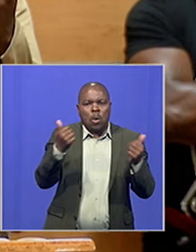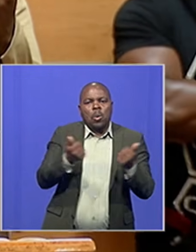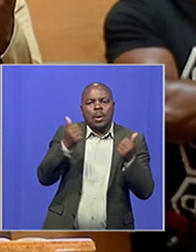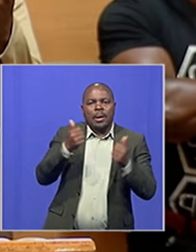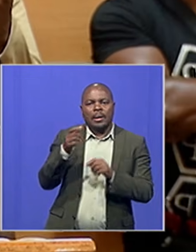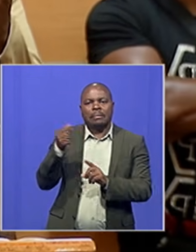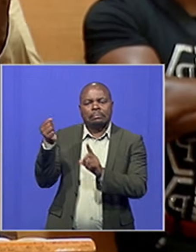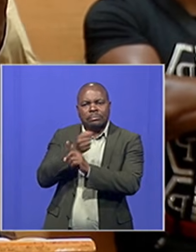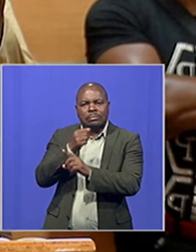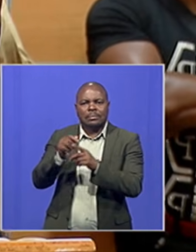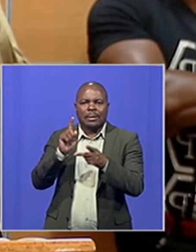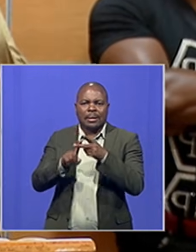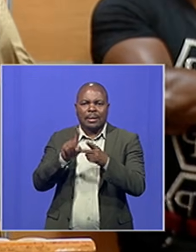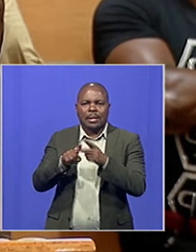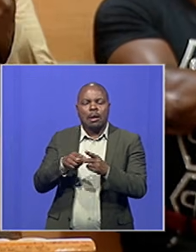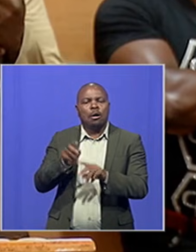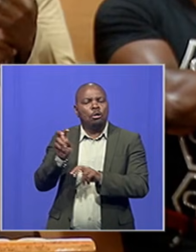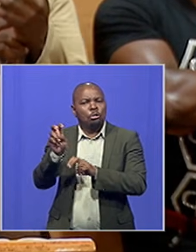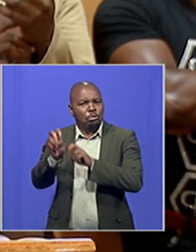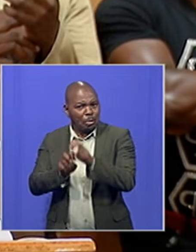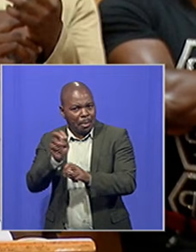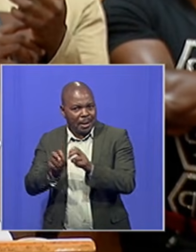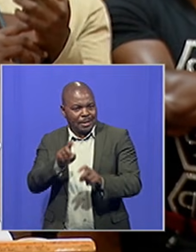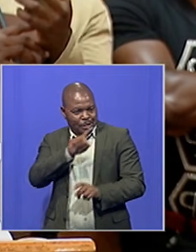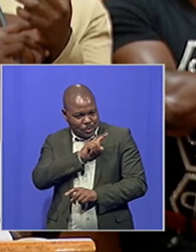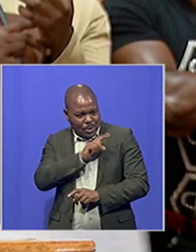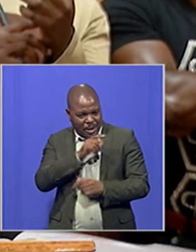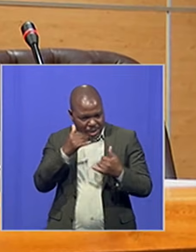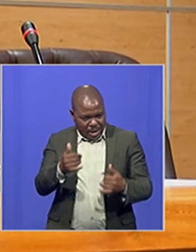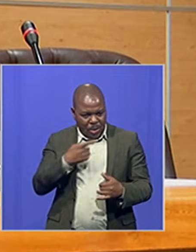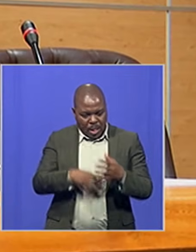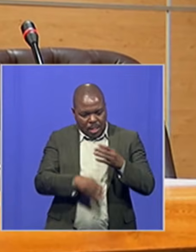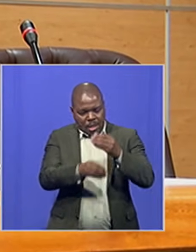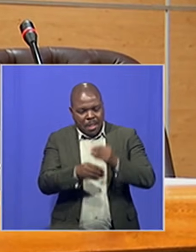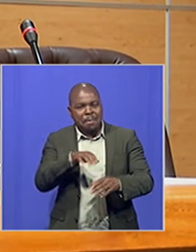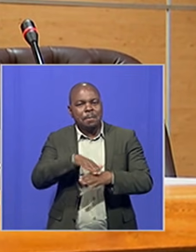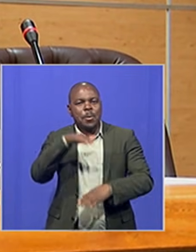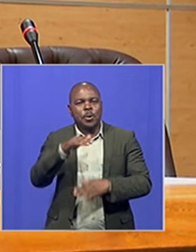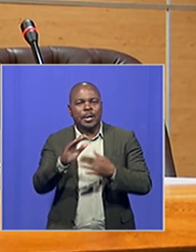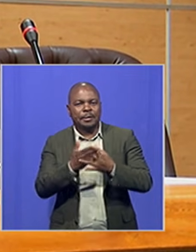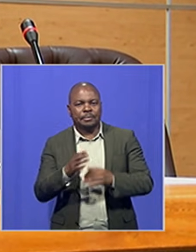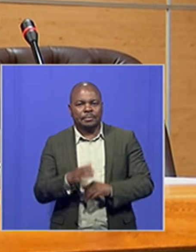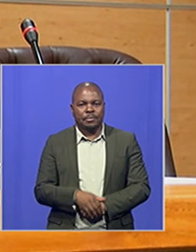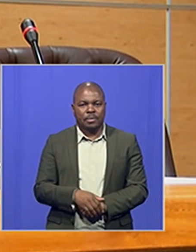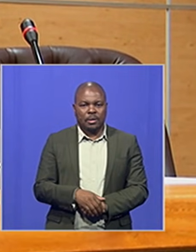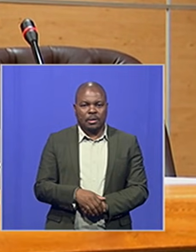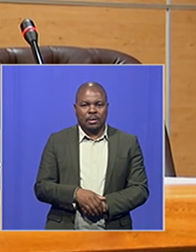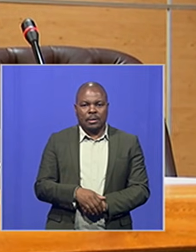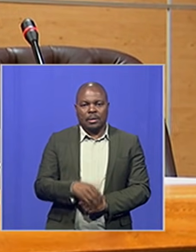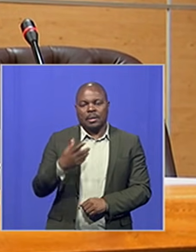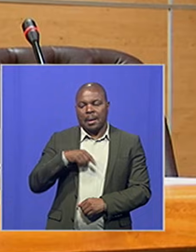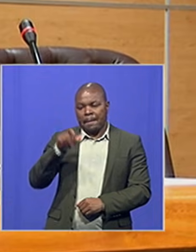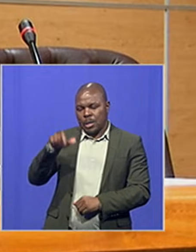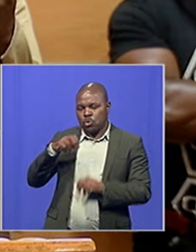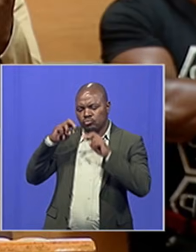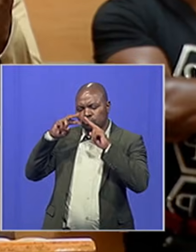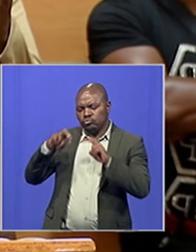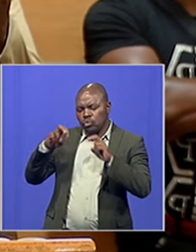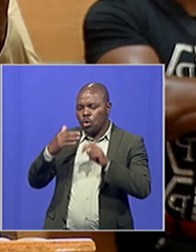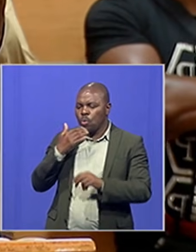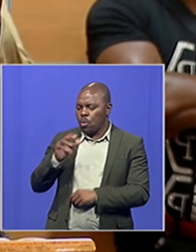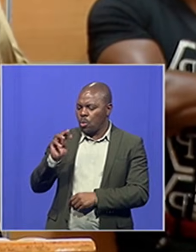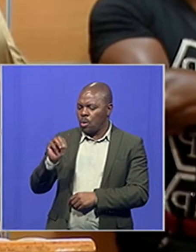robbery-related offences, hence the subsequent consolidation of charges. Motlhankedi wa dipatlisiso Phaladi Makola o